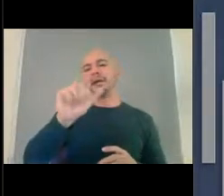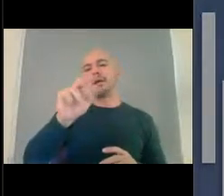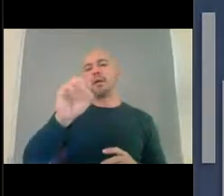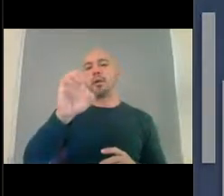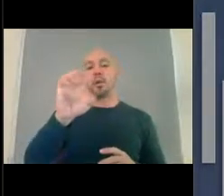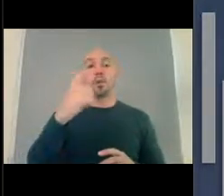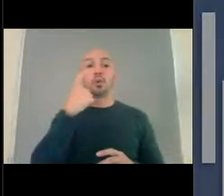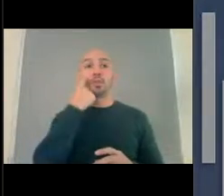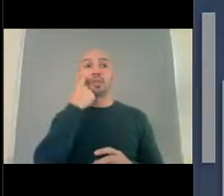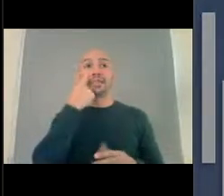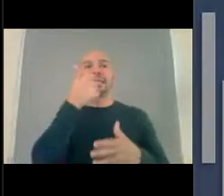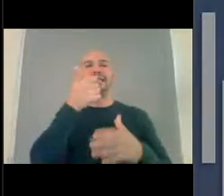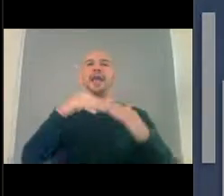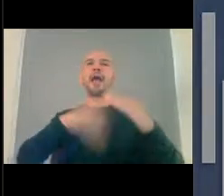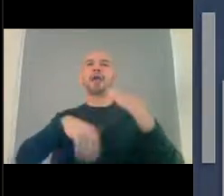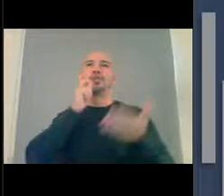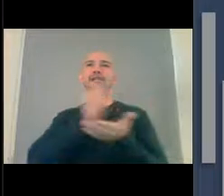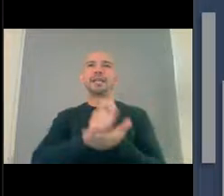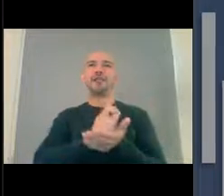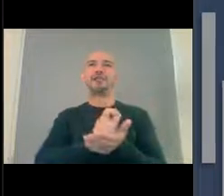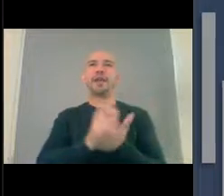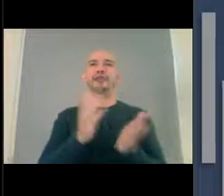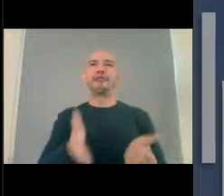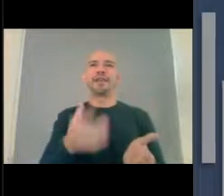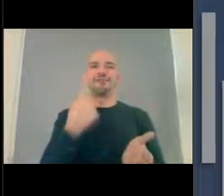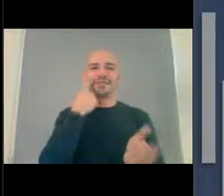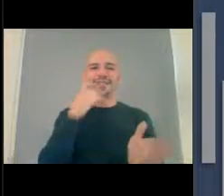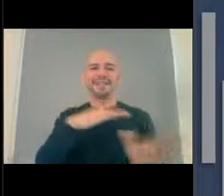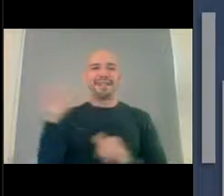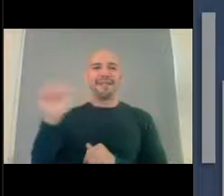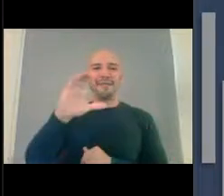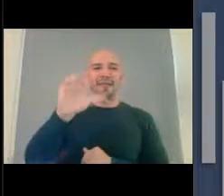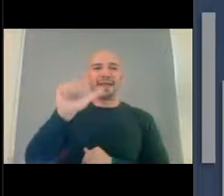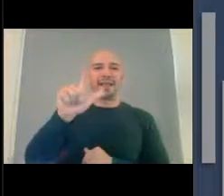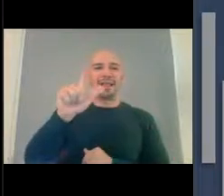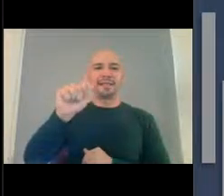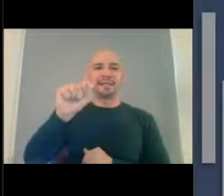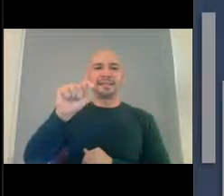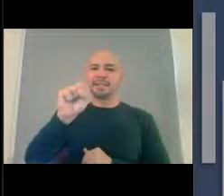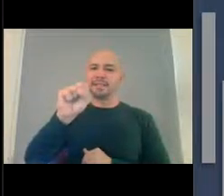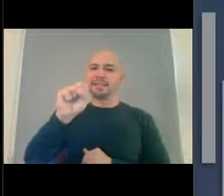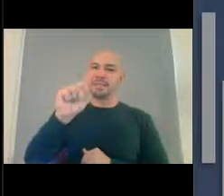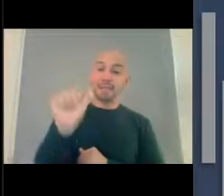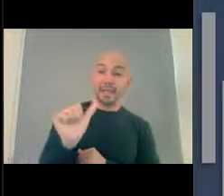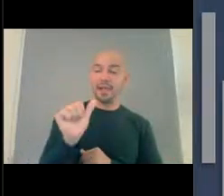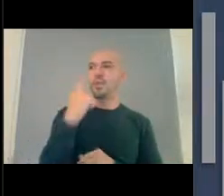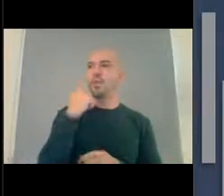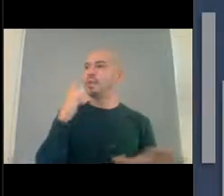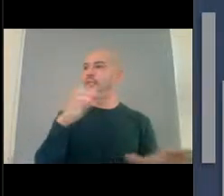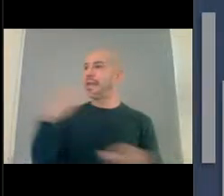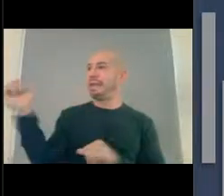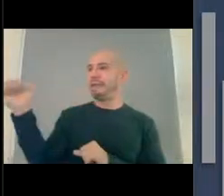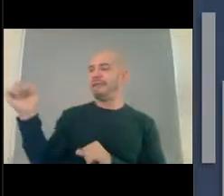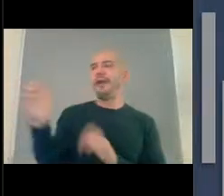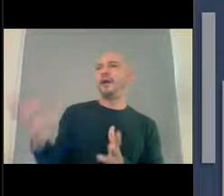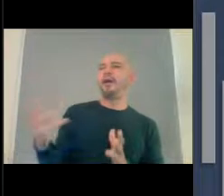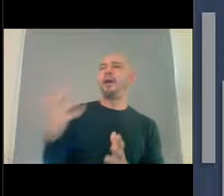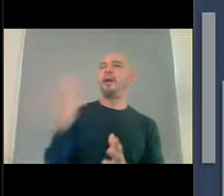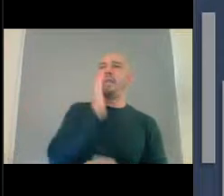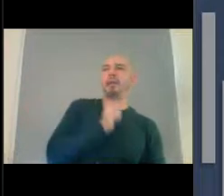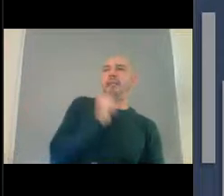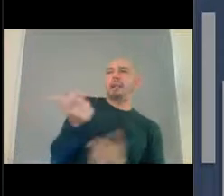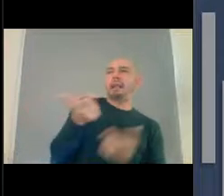recently departed calsta i'll leave it to vince to share more on that and and um not steal his thunder any